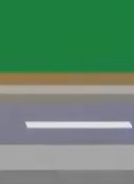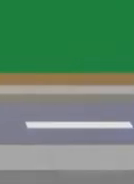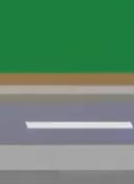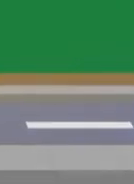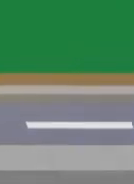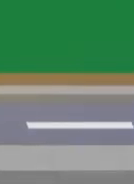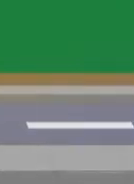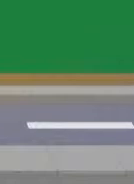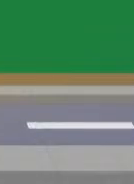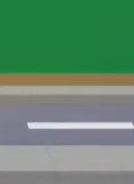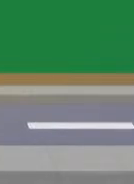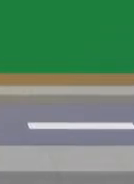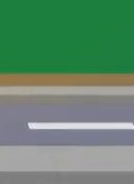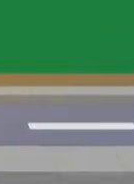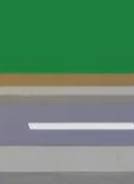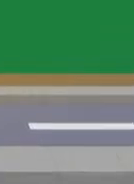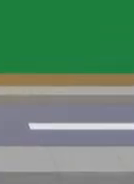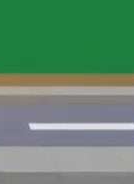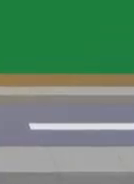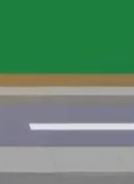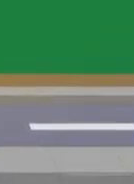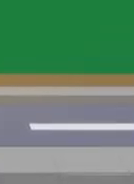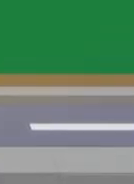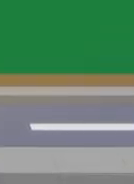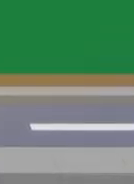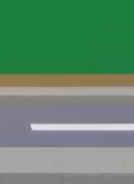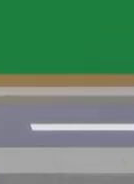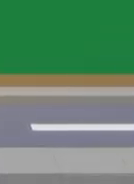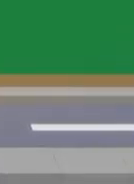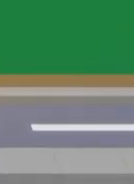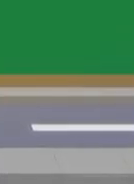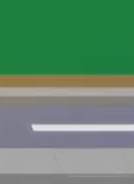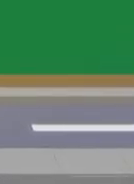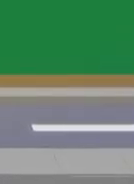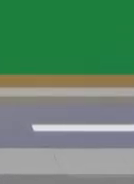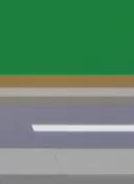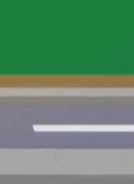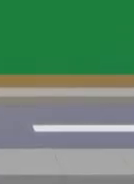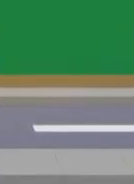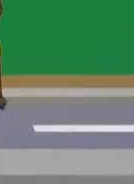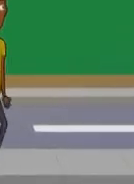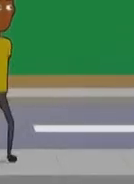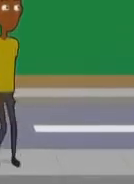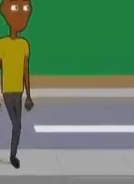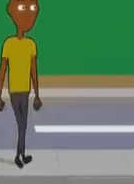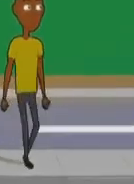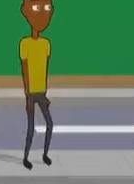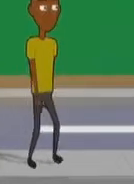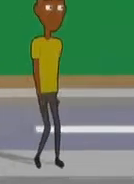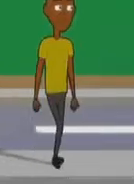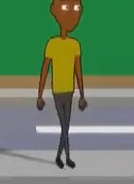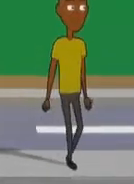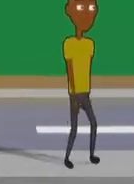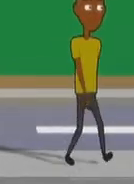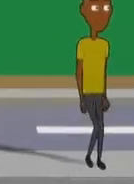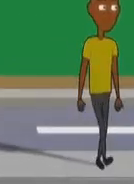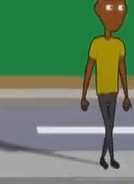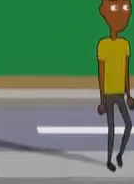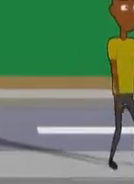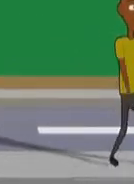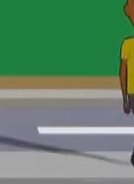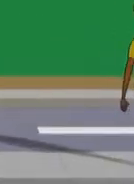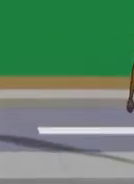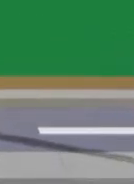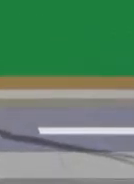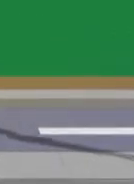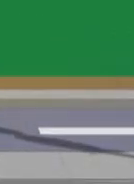I told you I don't have any man with me at the moment. How can you say that? Mona, you are going